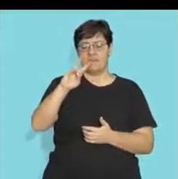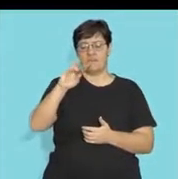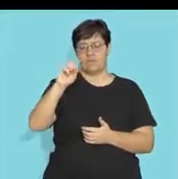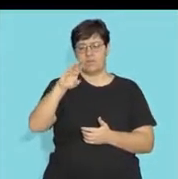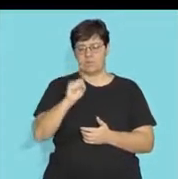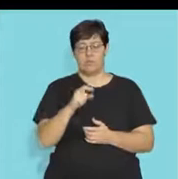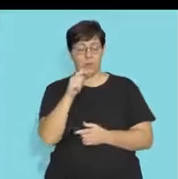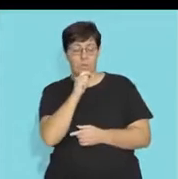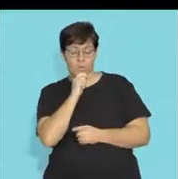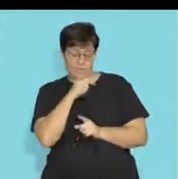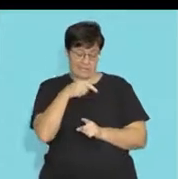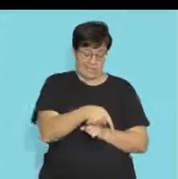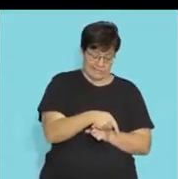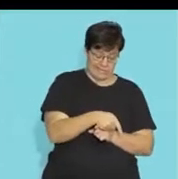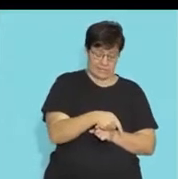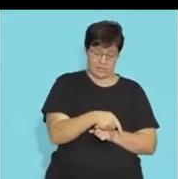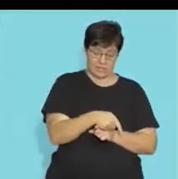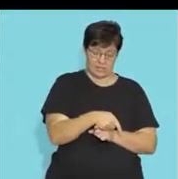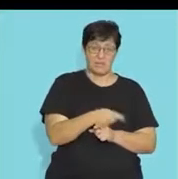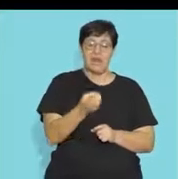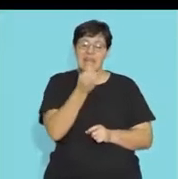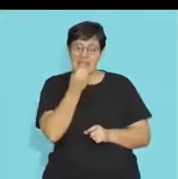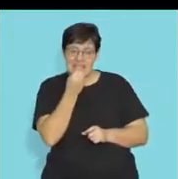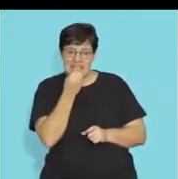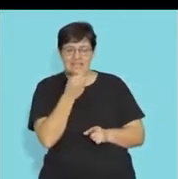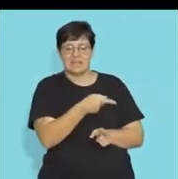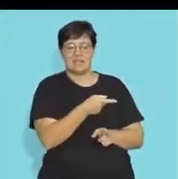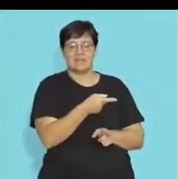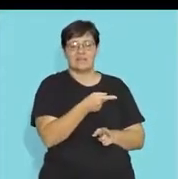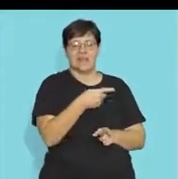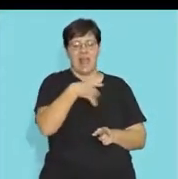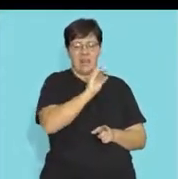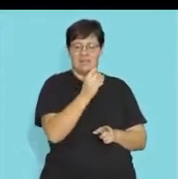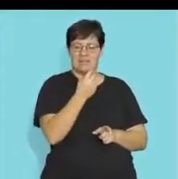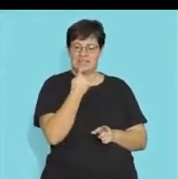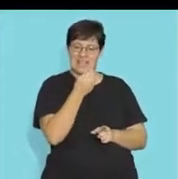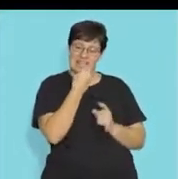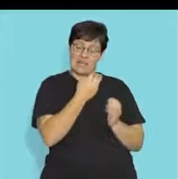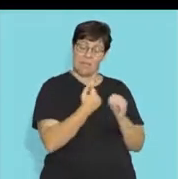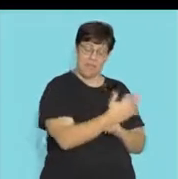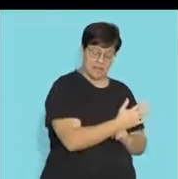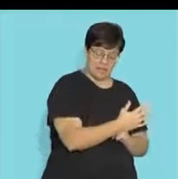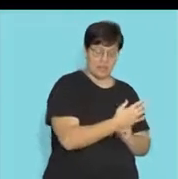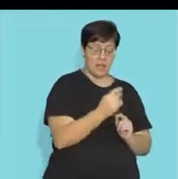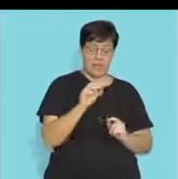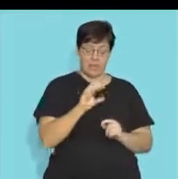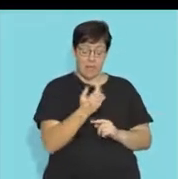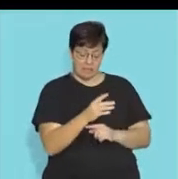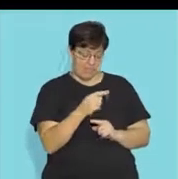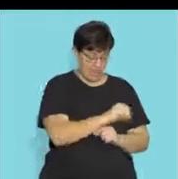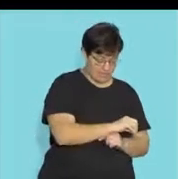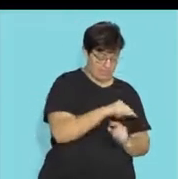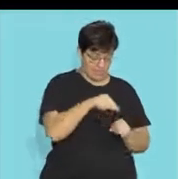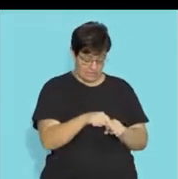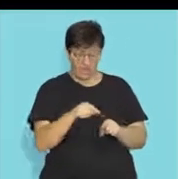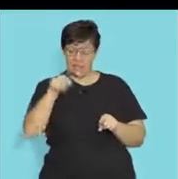that consume the primary consumers. Namely, they eat these herbivores, and they use the energy obtained from them to